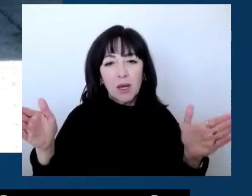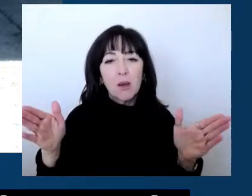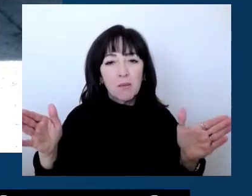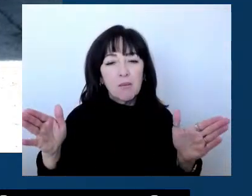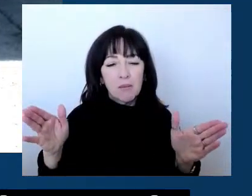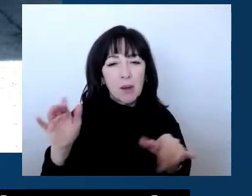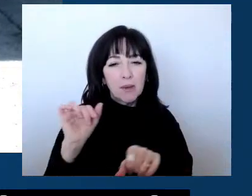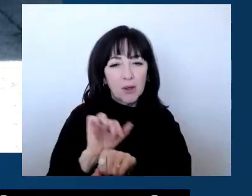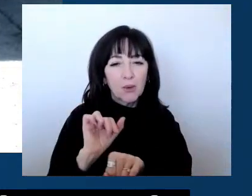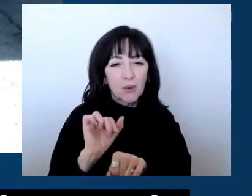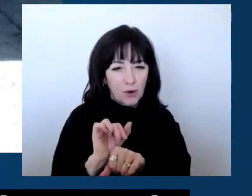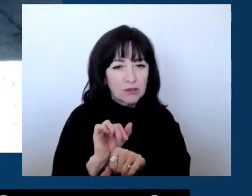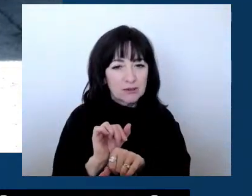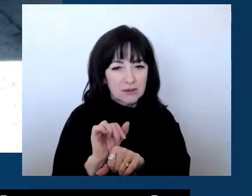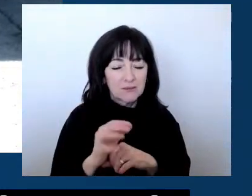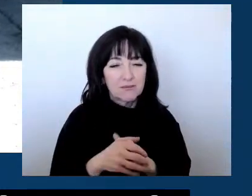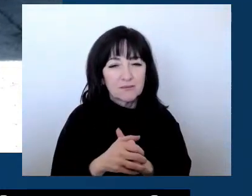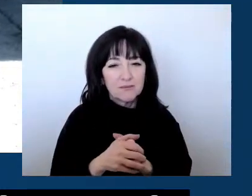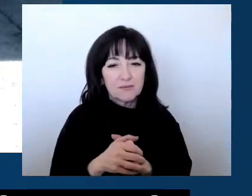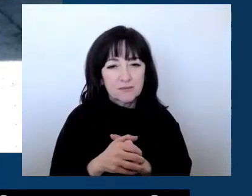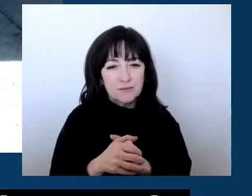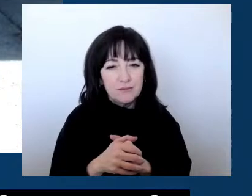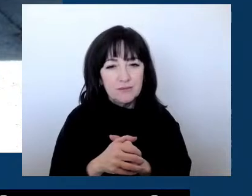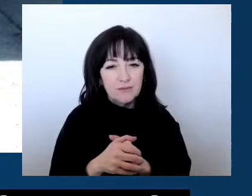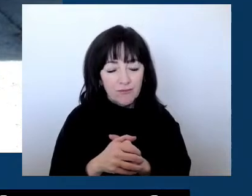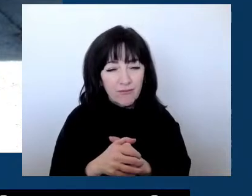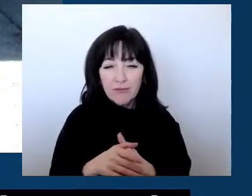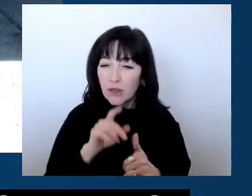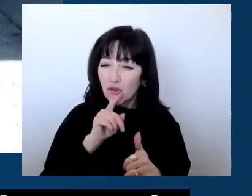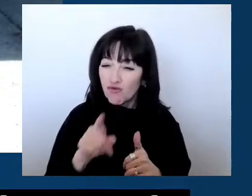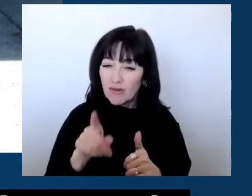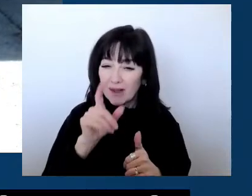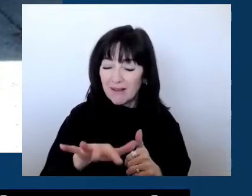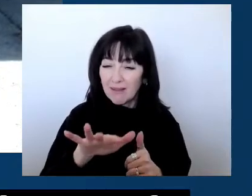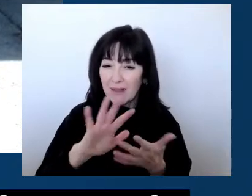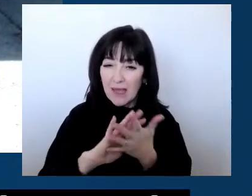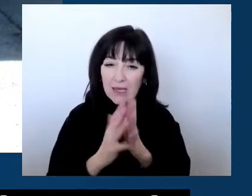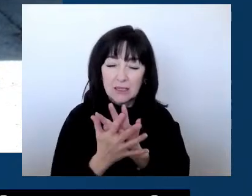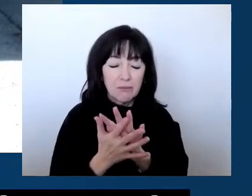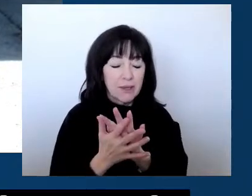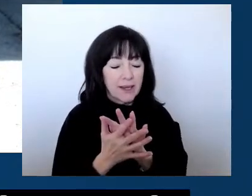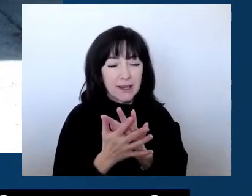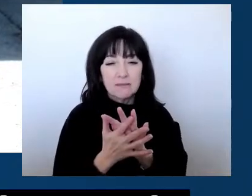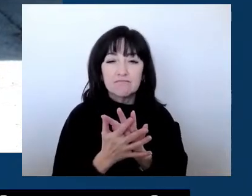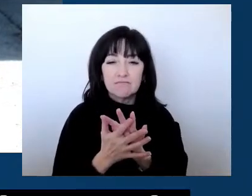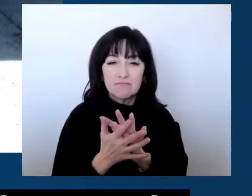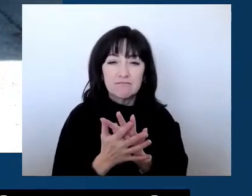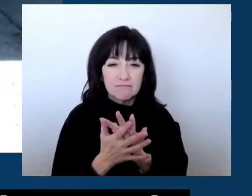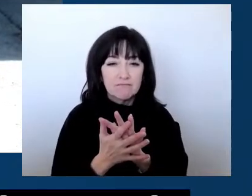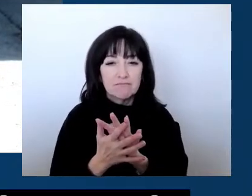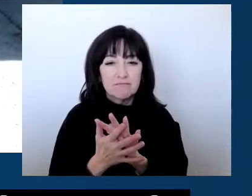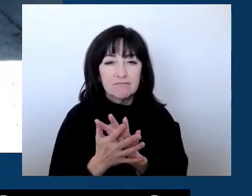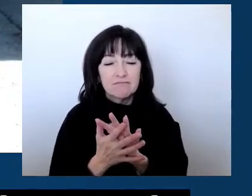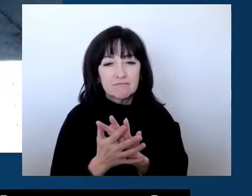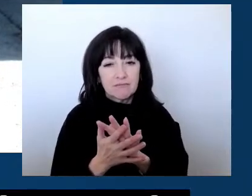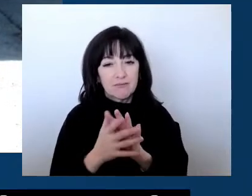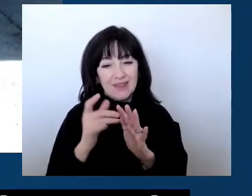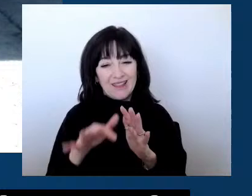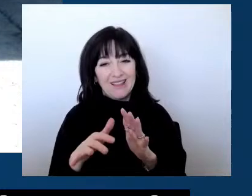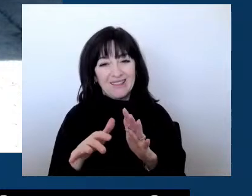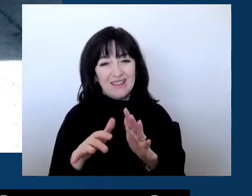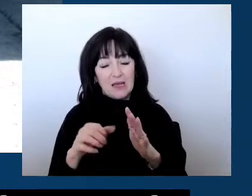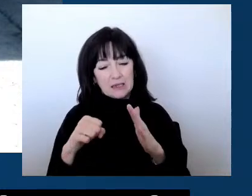But anyway, we reported the legislation out. It became the foundation on which the bipartisan infrastructure bill would be